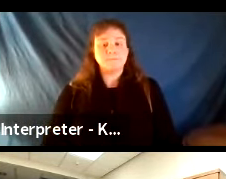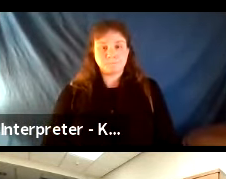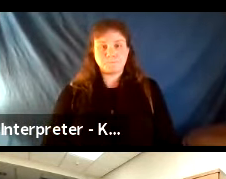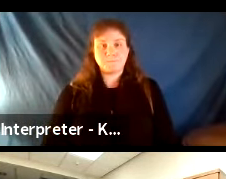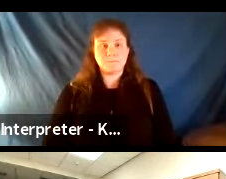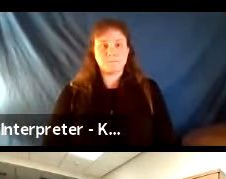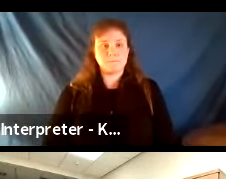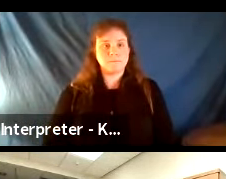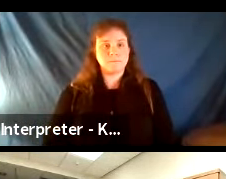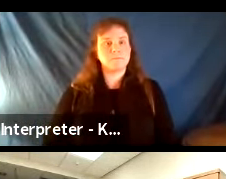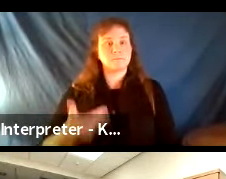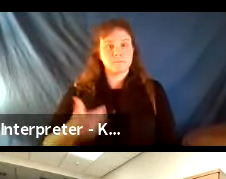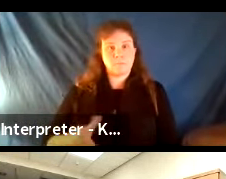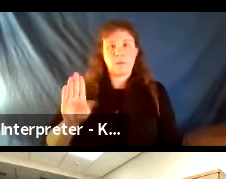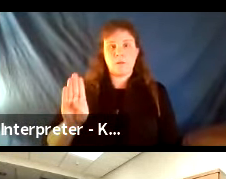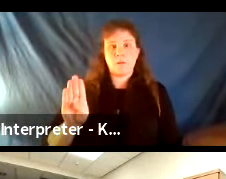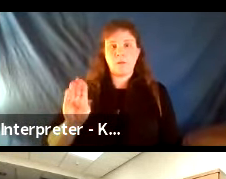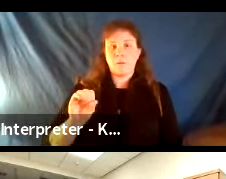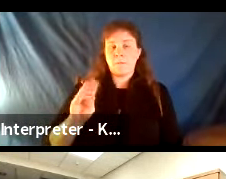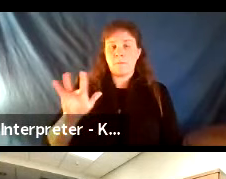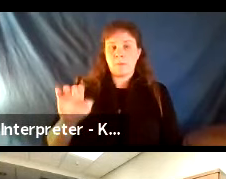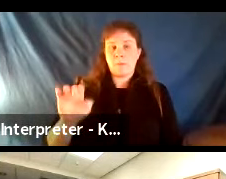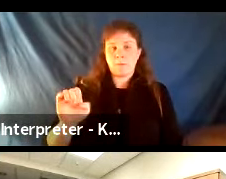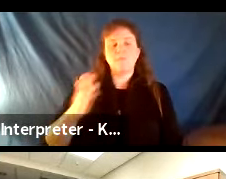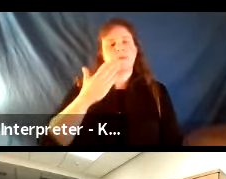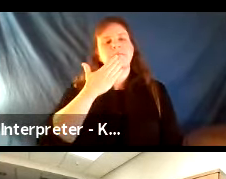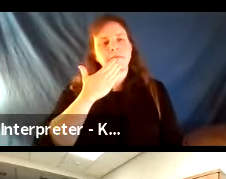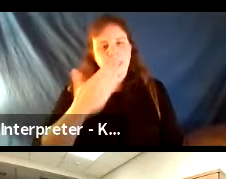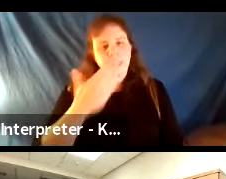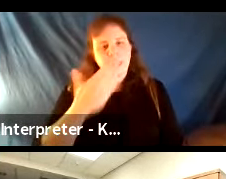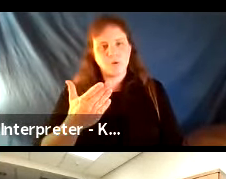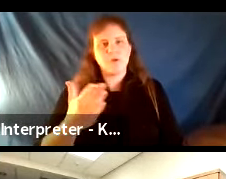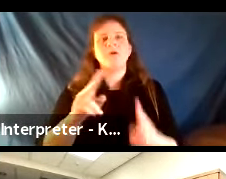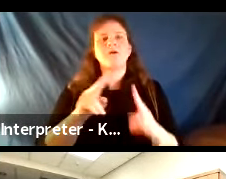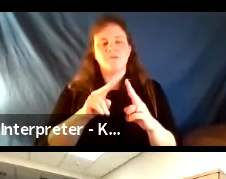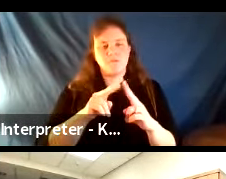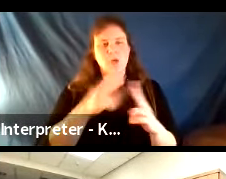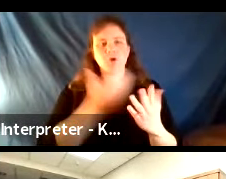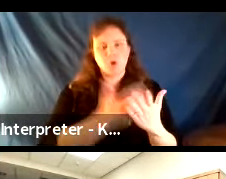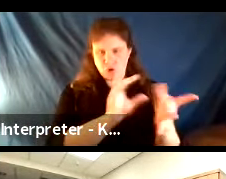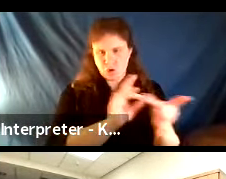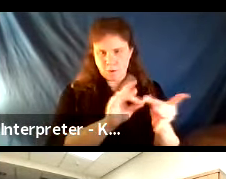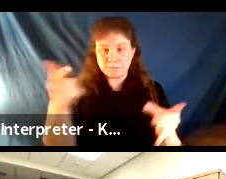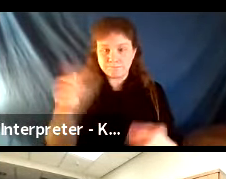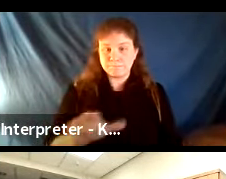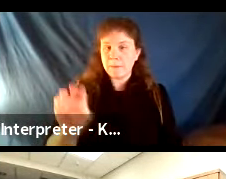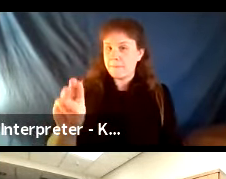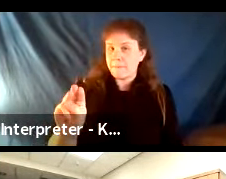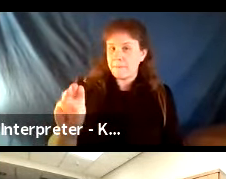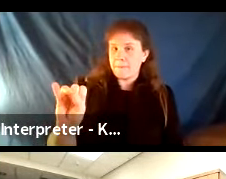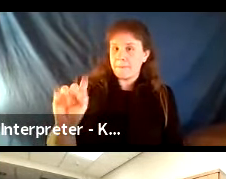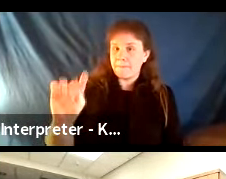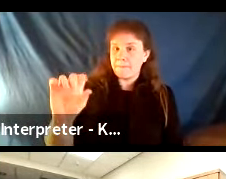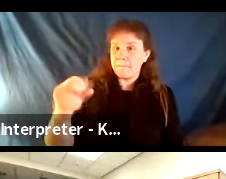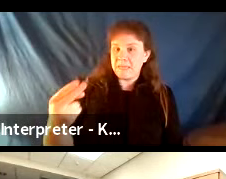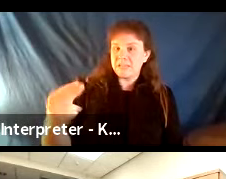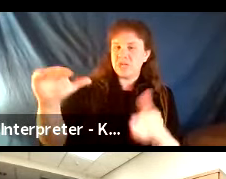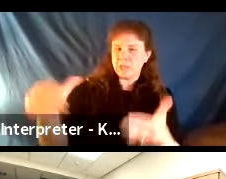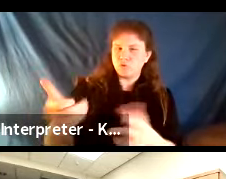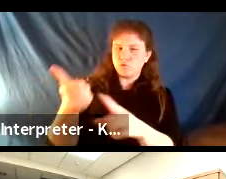Okay, thank you, as always, for a very thoughtful comment. Let's go on to Mitch Steiger. Mitch, don't forget to introduce